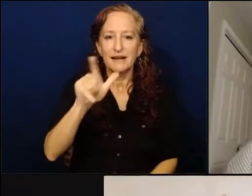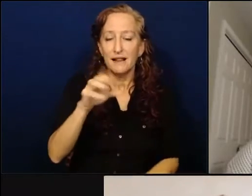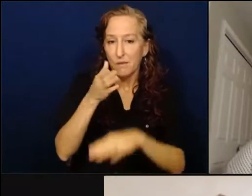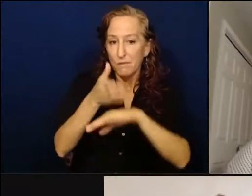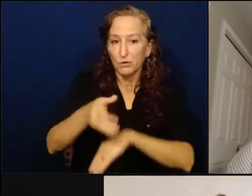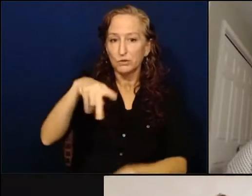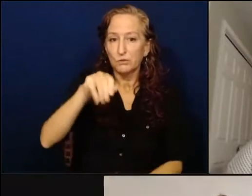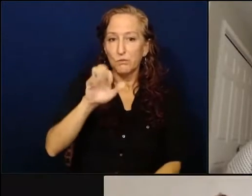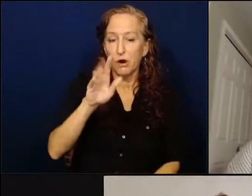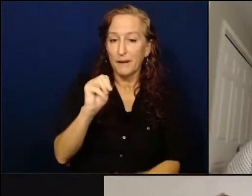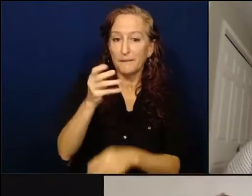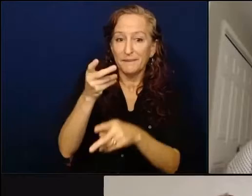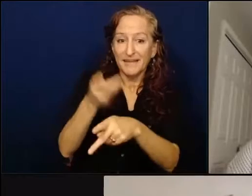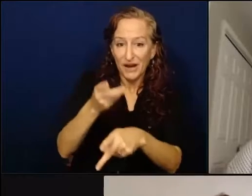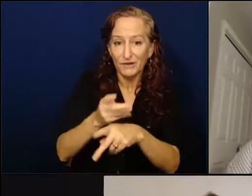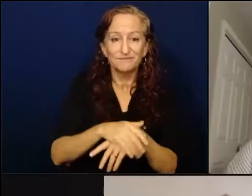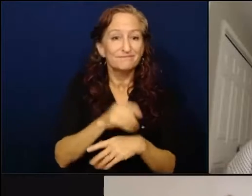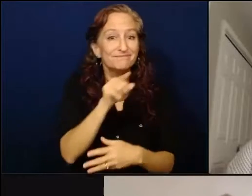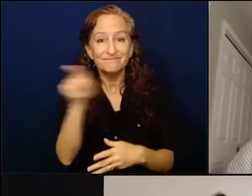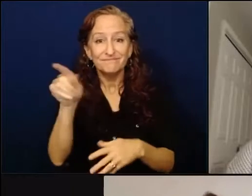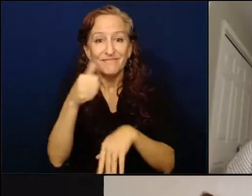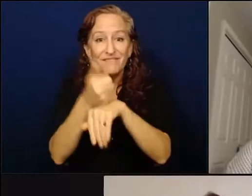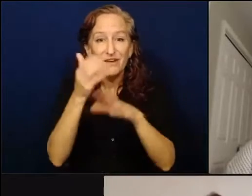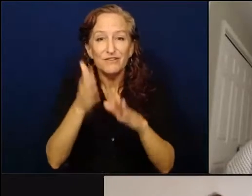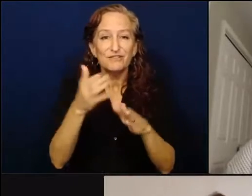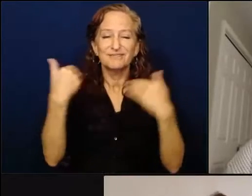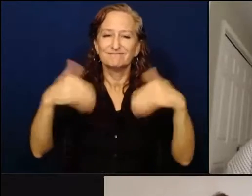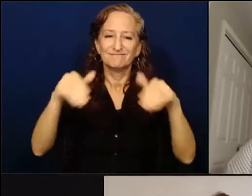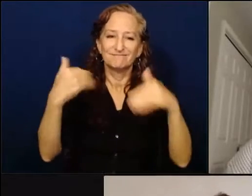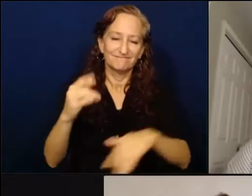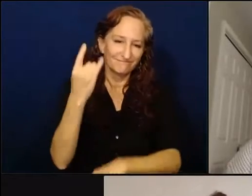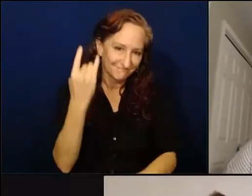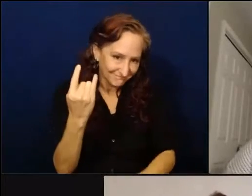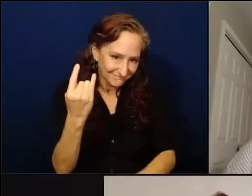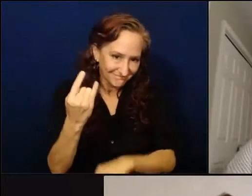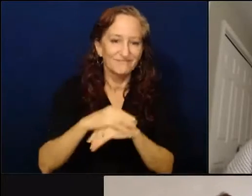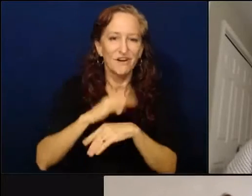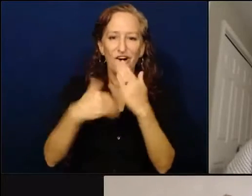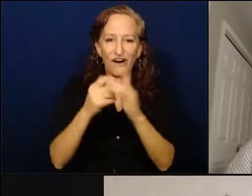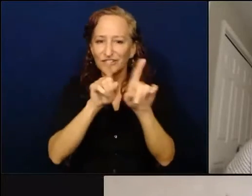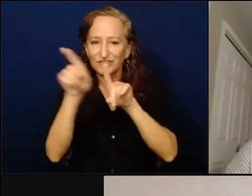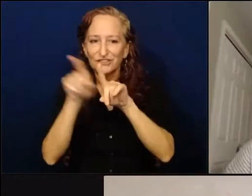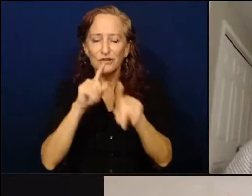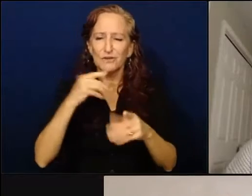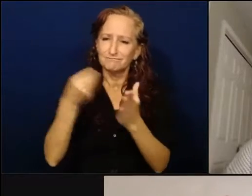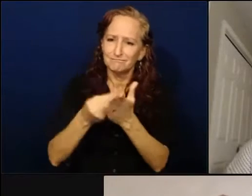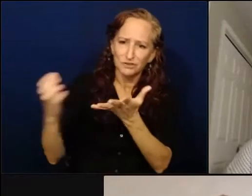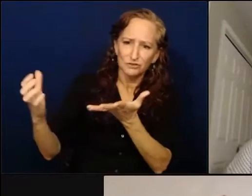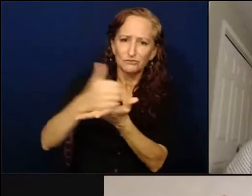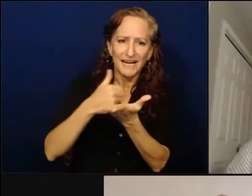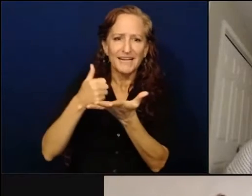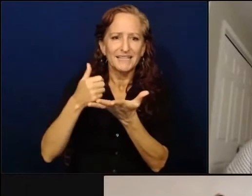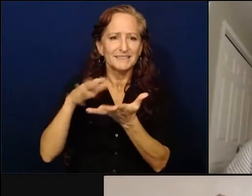care. So each of these founders, all stars, #girlboss, they've all raised considerable capital from many of the